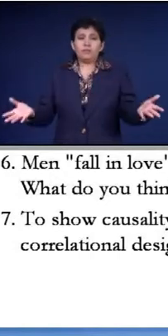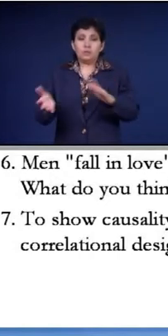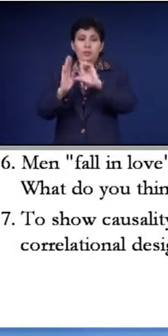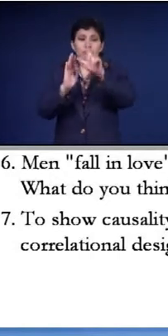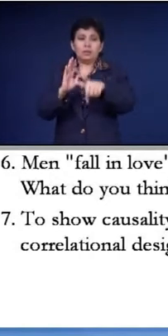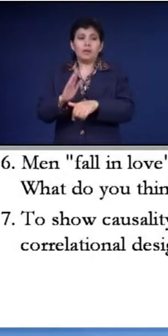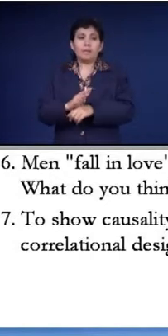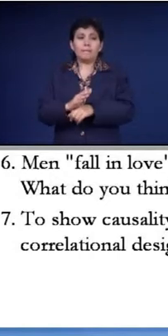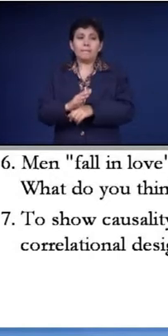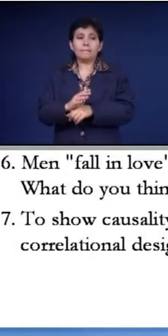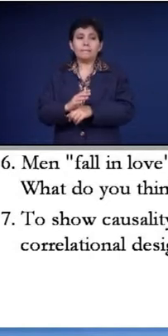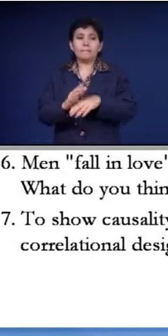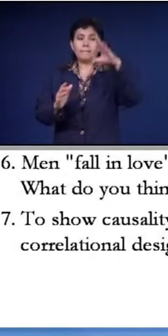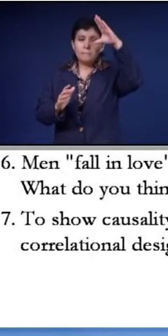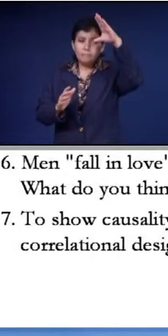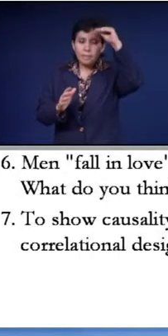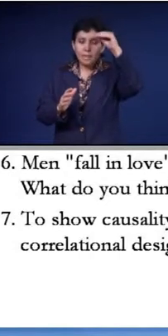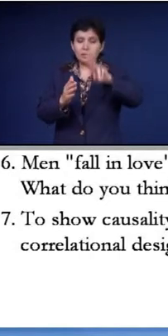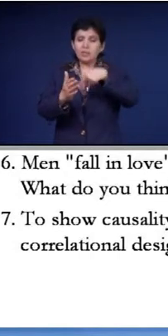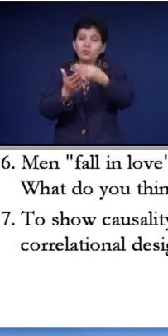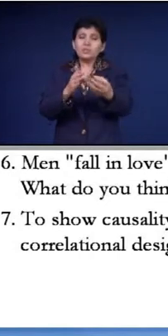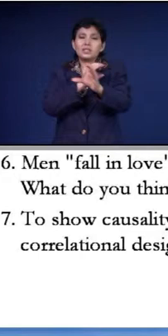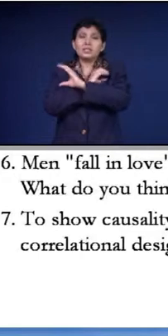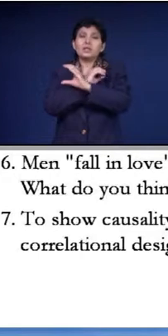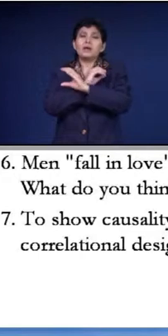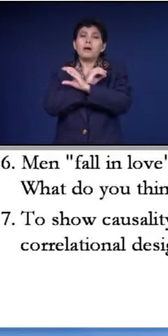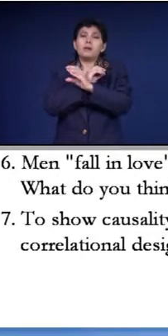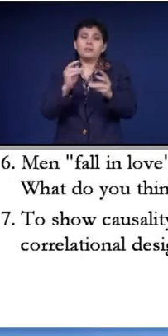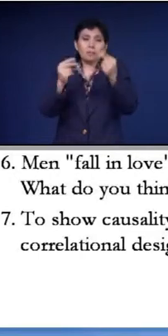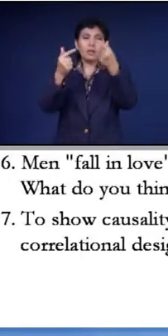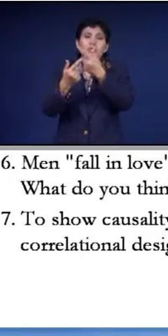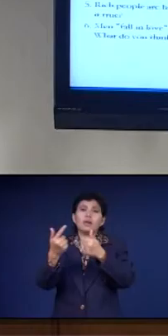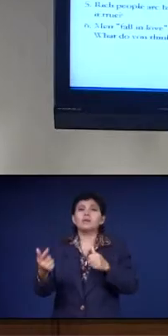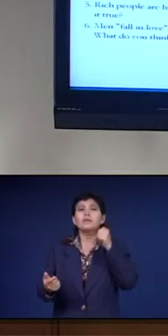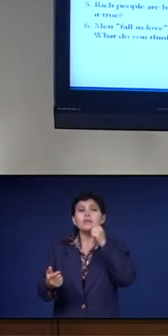Next one, men fall in love more quickly than do women. What do you think?